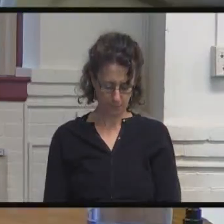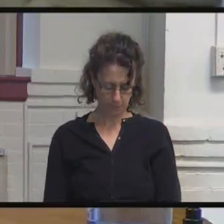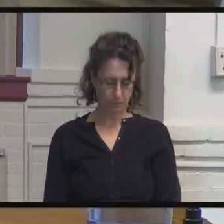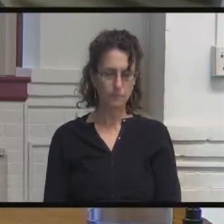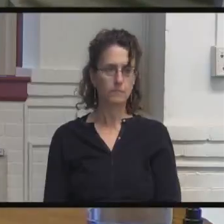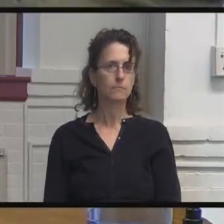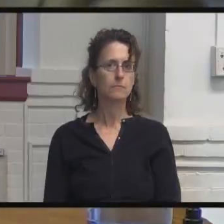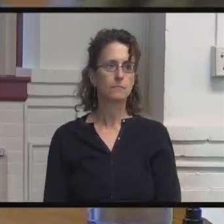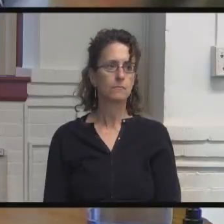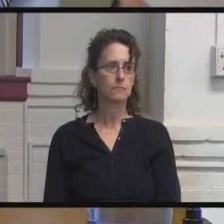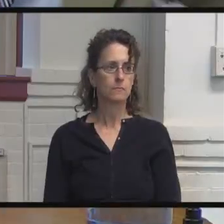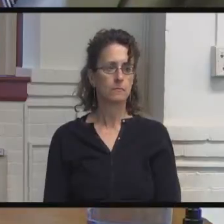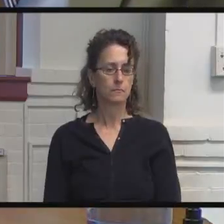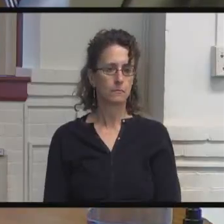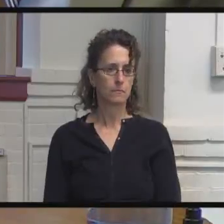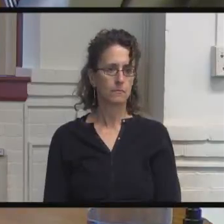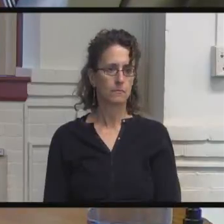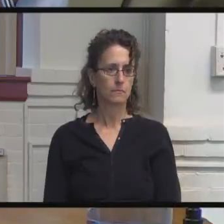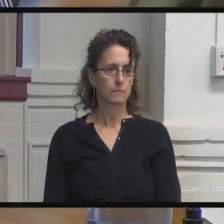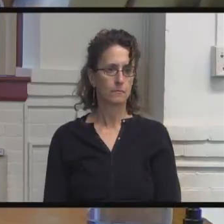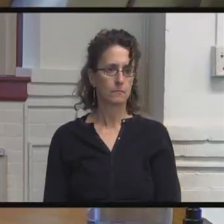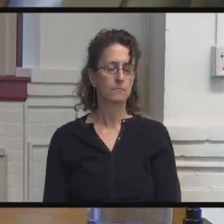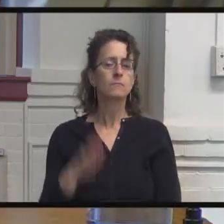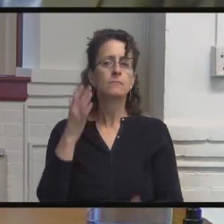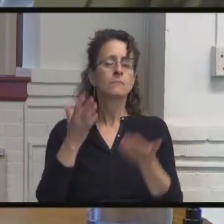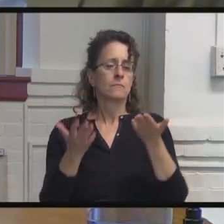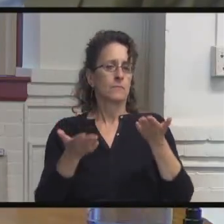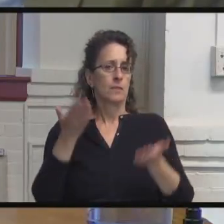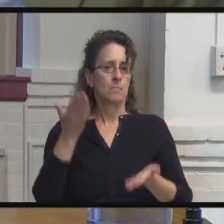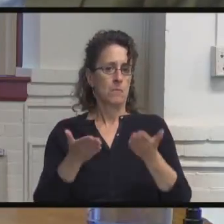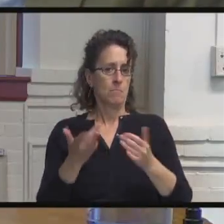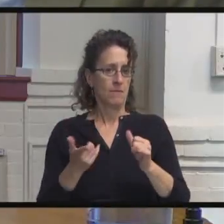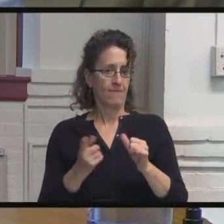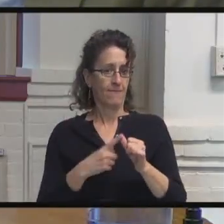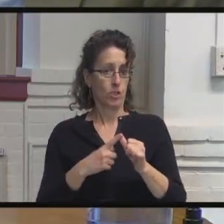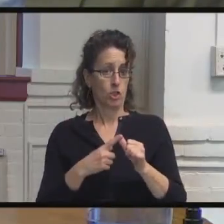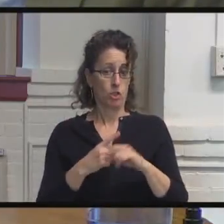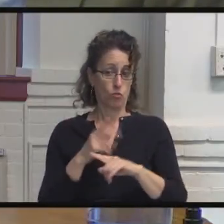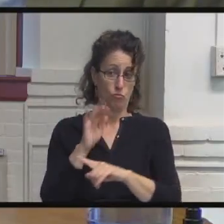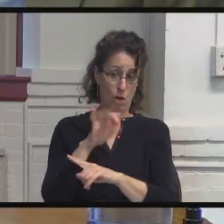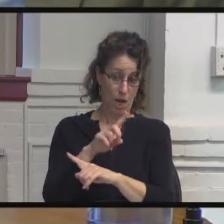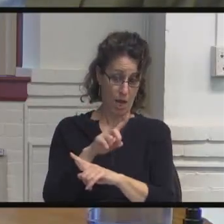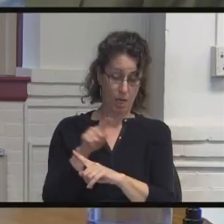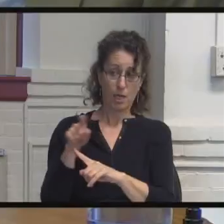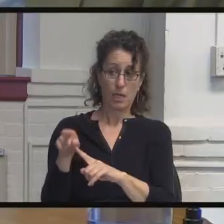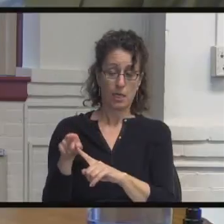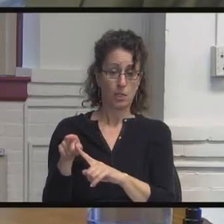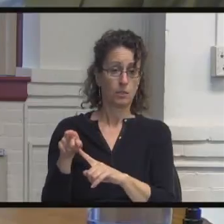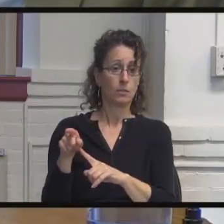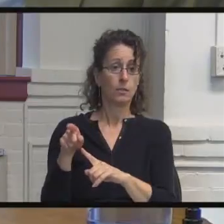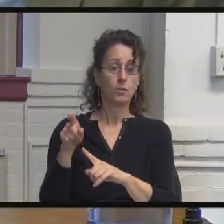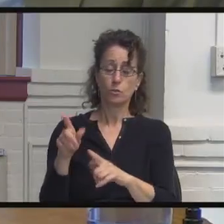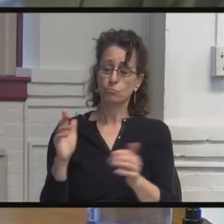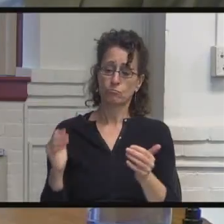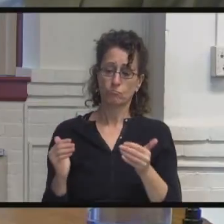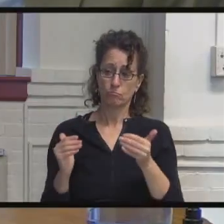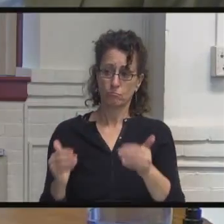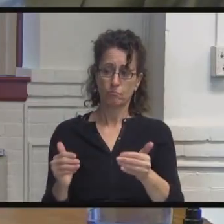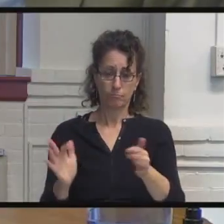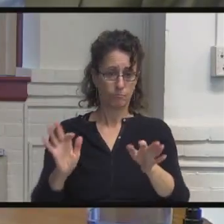Rod, before I turn it over to Mr. Dodge to make his presentation, maybe you could tell us, Rod, what is